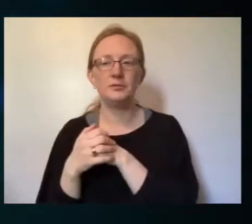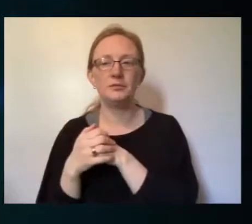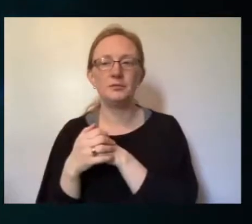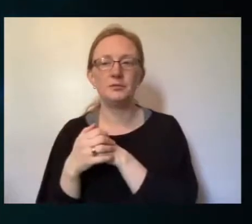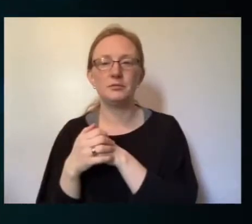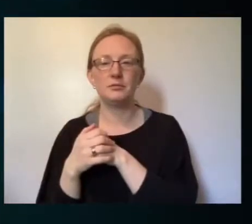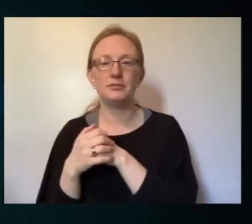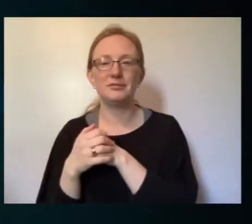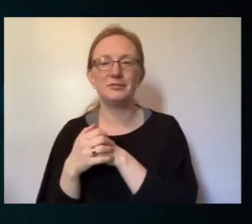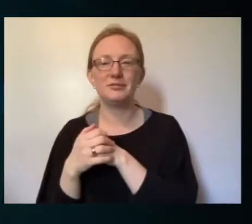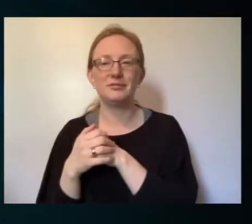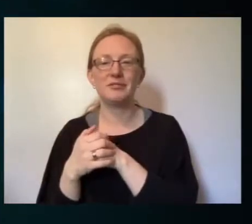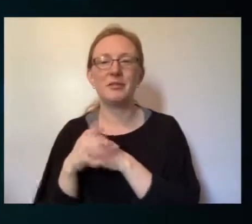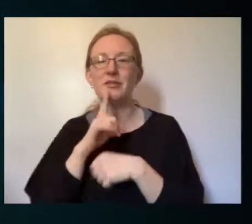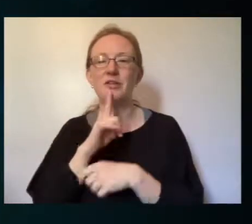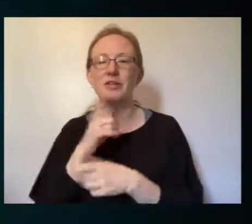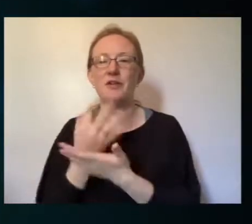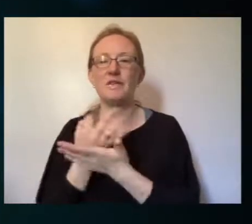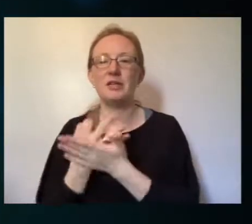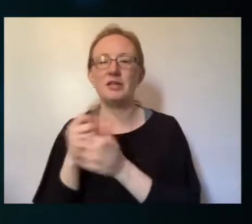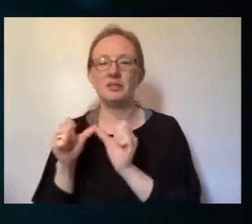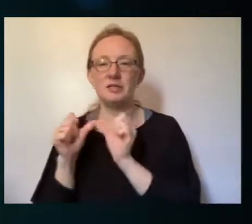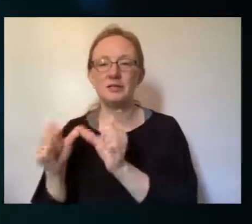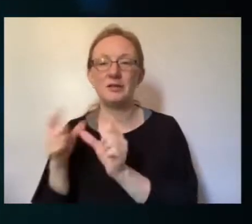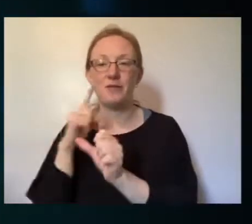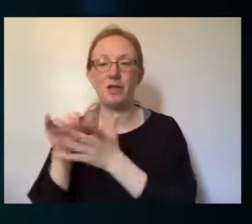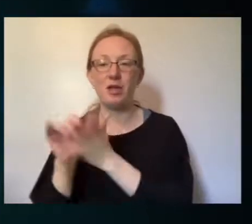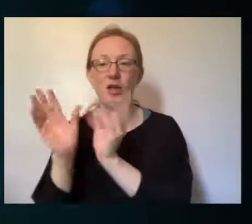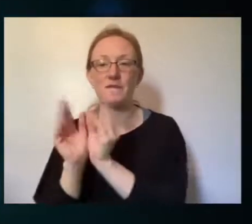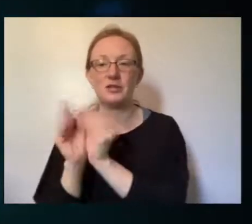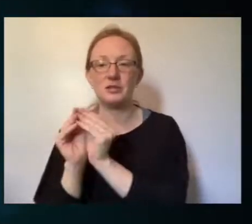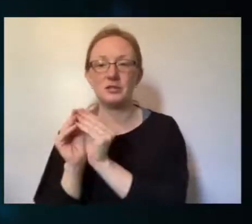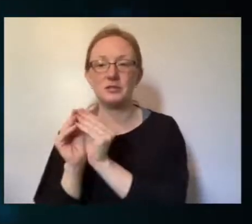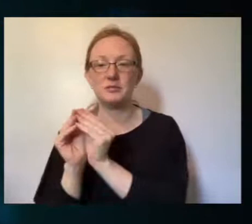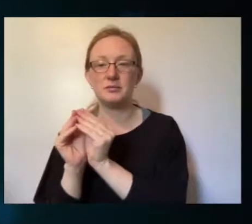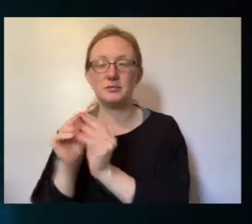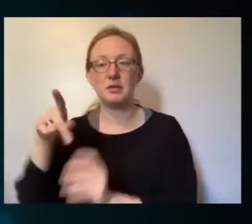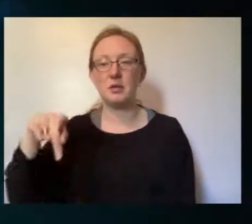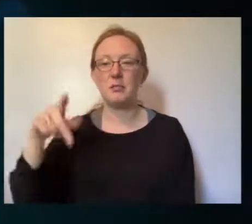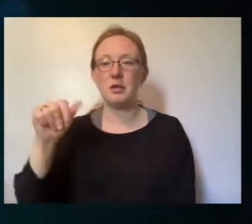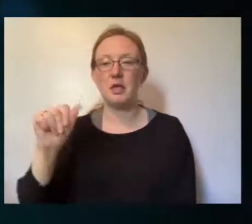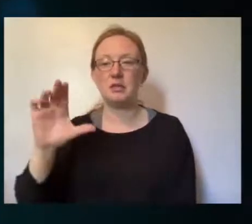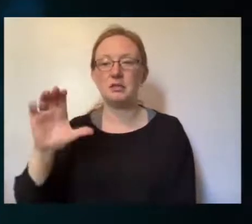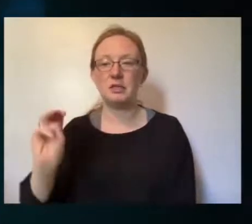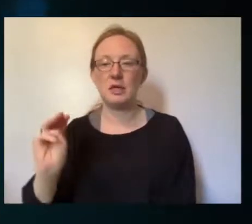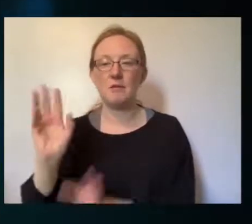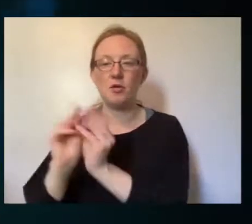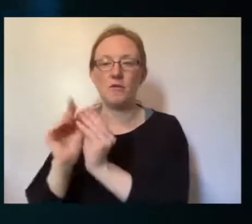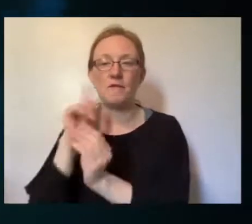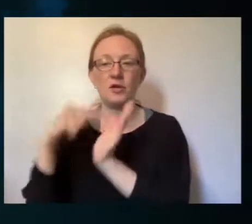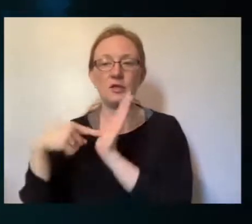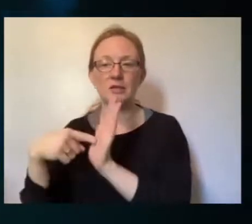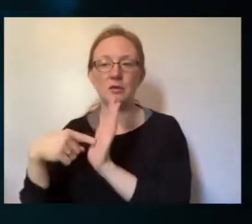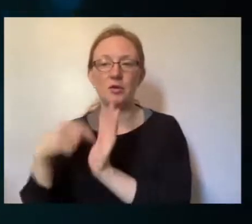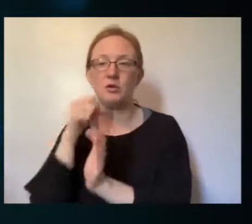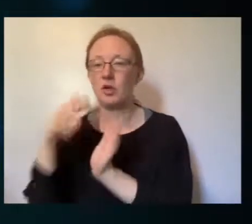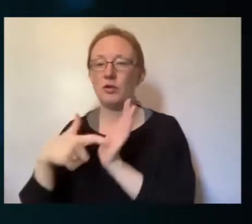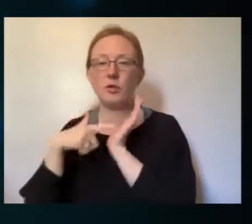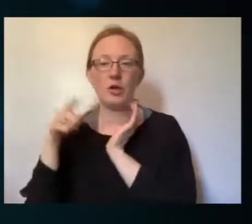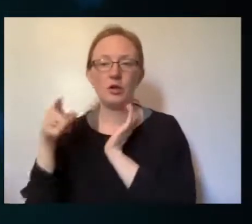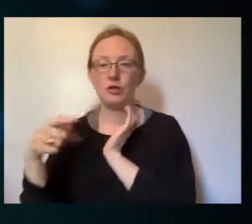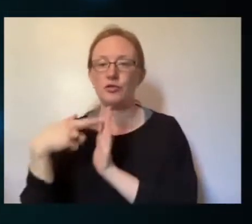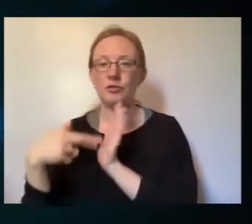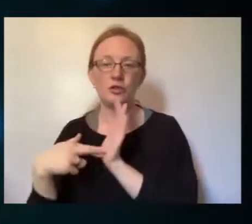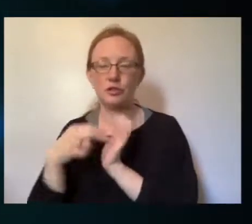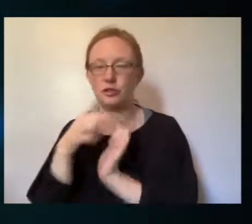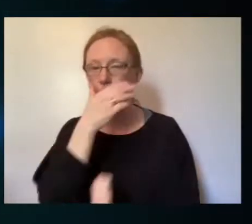There we go, yeah. As a way of ensuring financial stability for the conference, PACM conferences, for example, don't require you